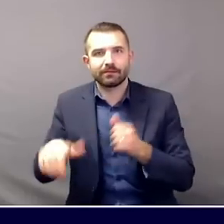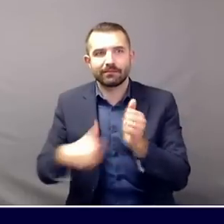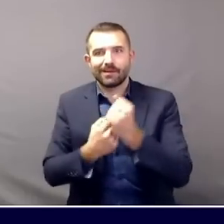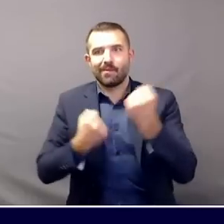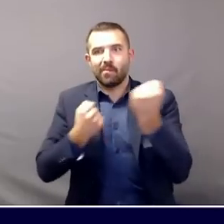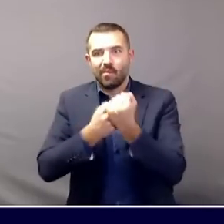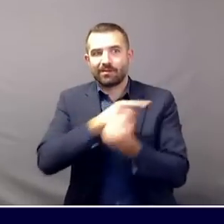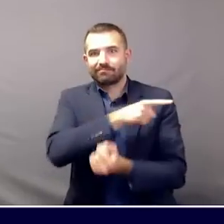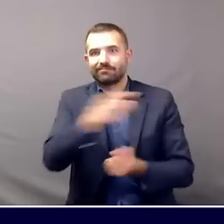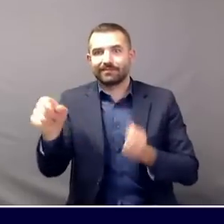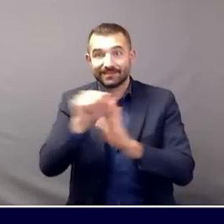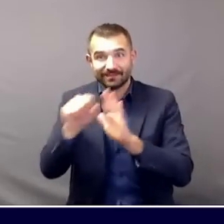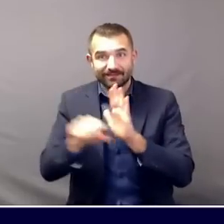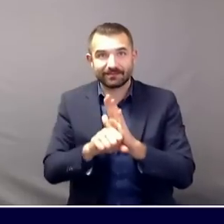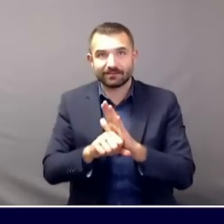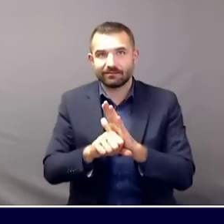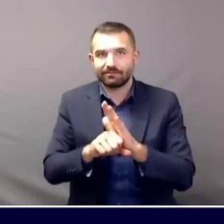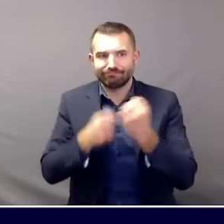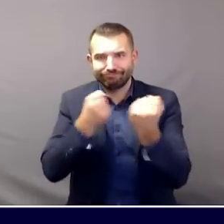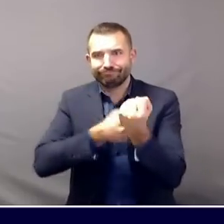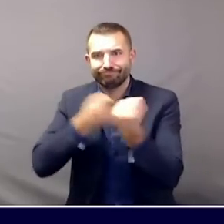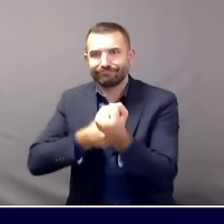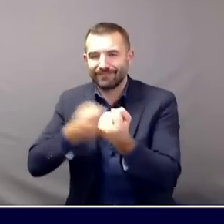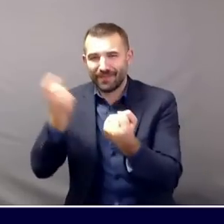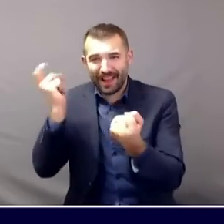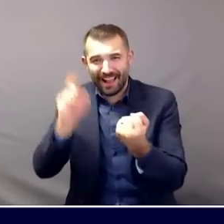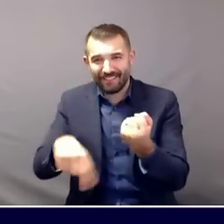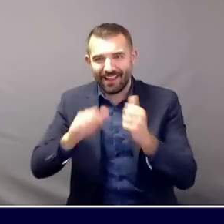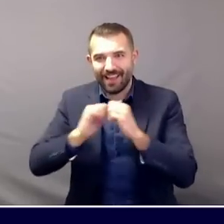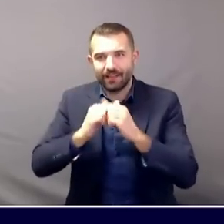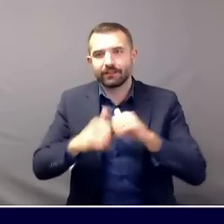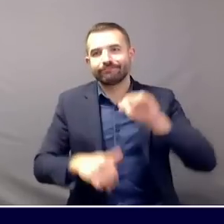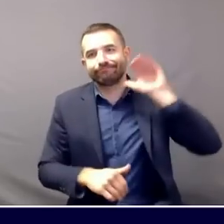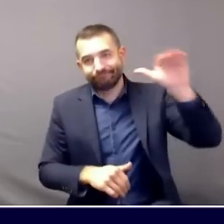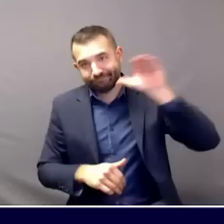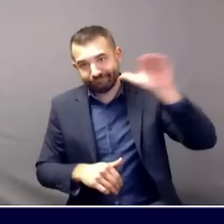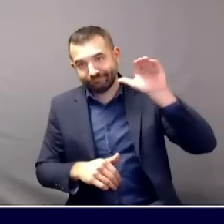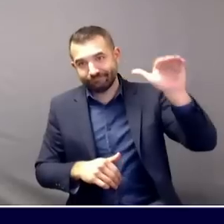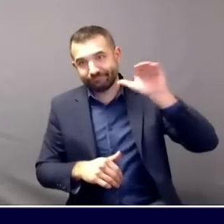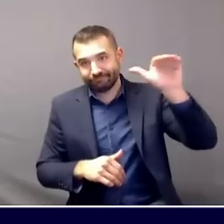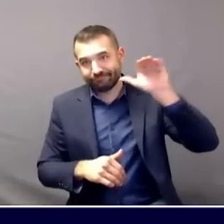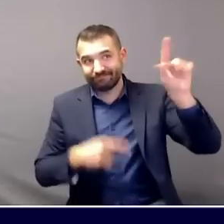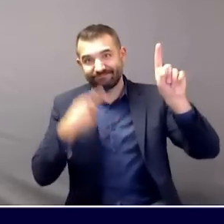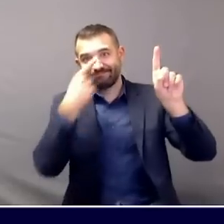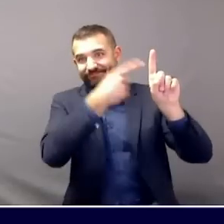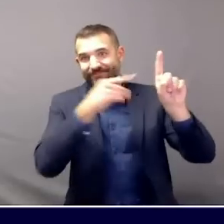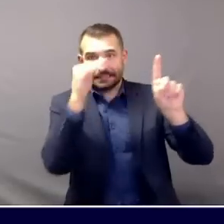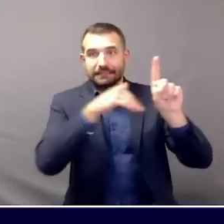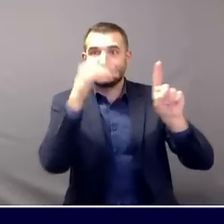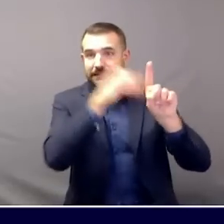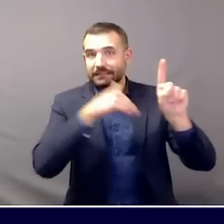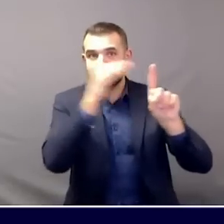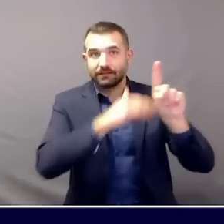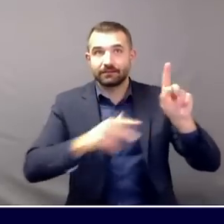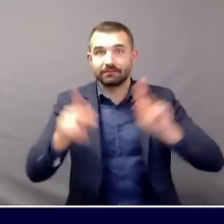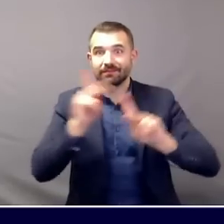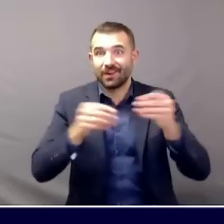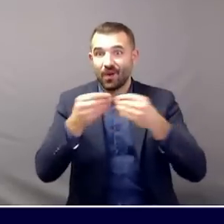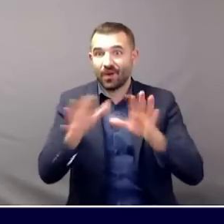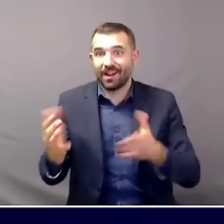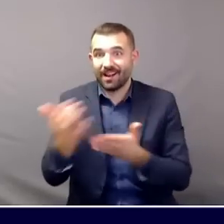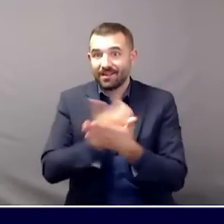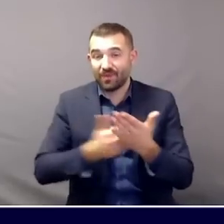lose market share and lose revenue and income. And people, think about the people right now